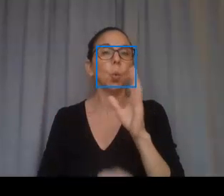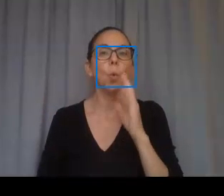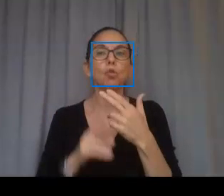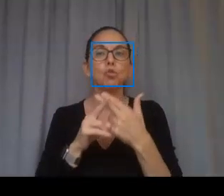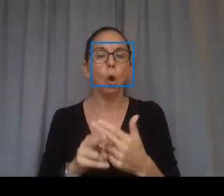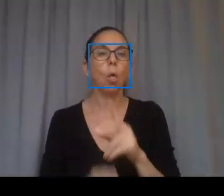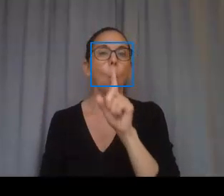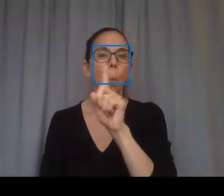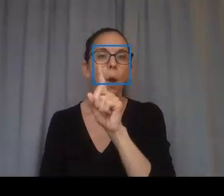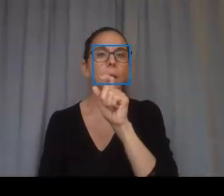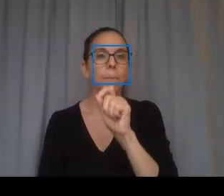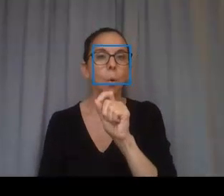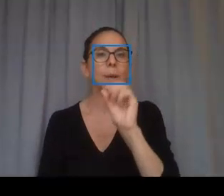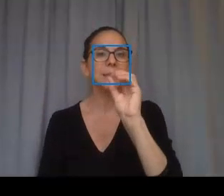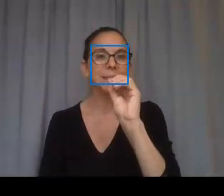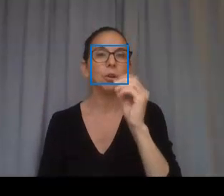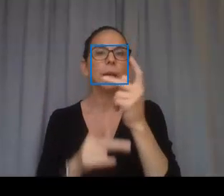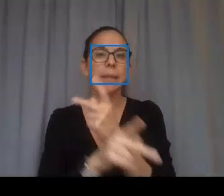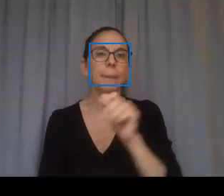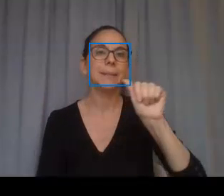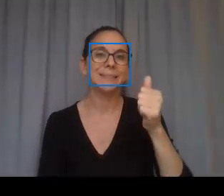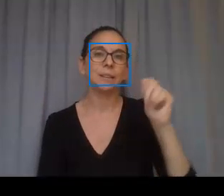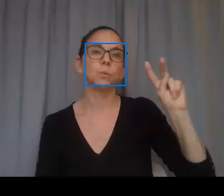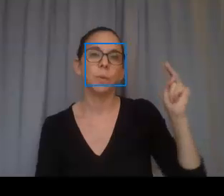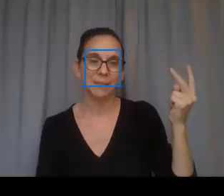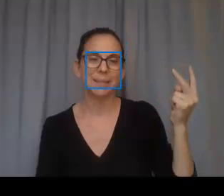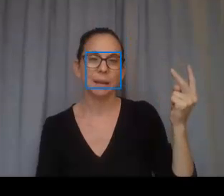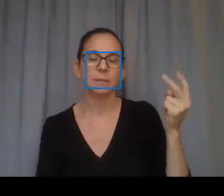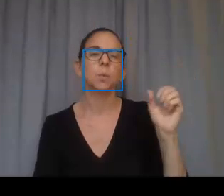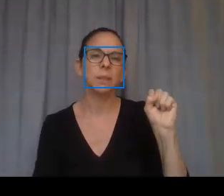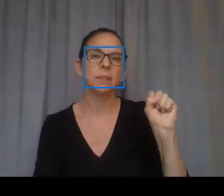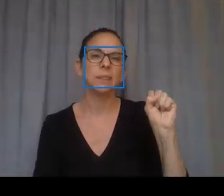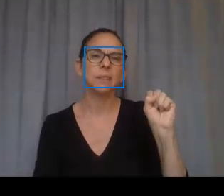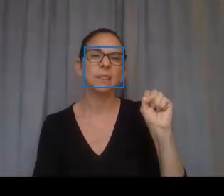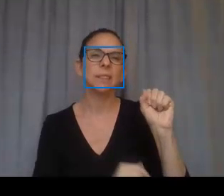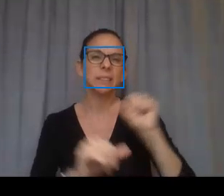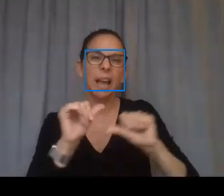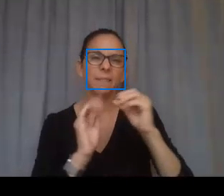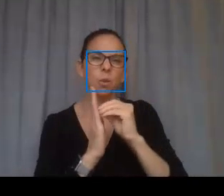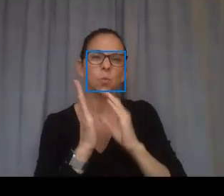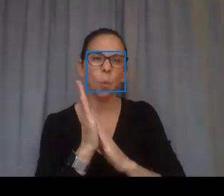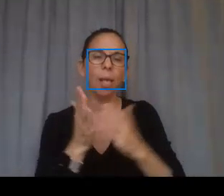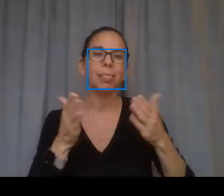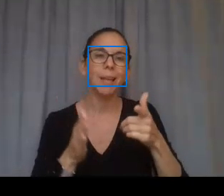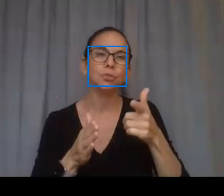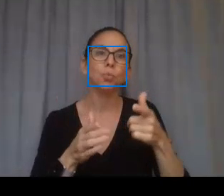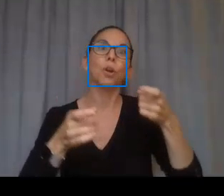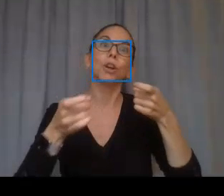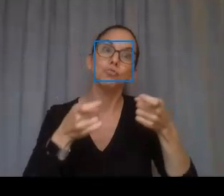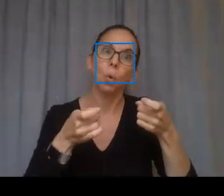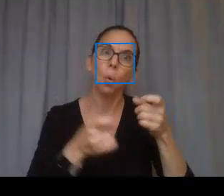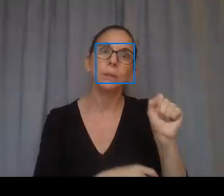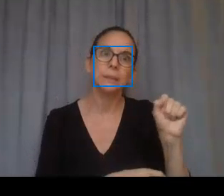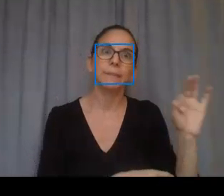that 1.0 times 10 to the second. So scientific notation also allows you to control significant